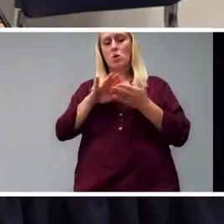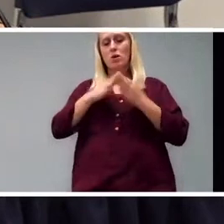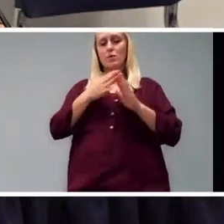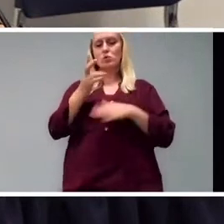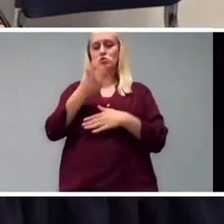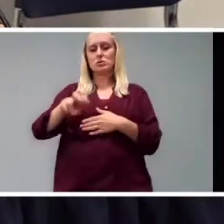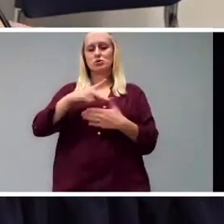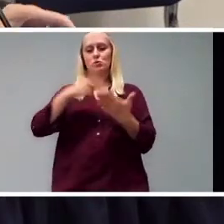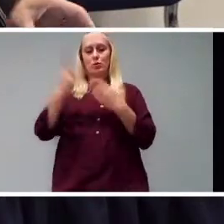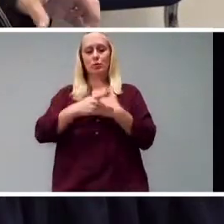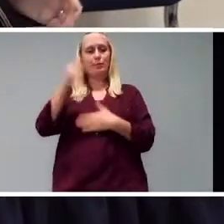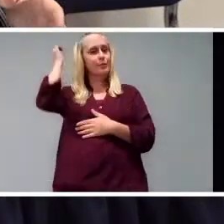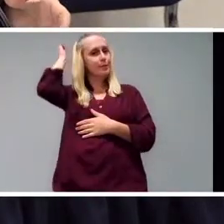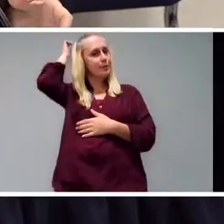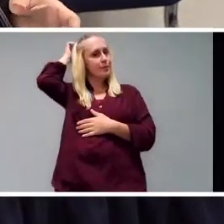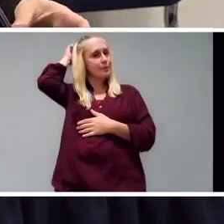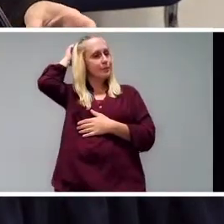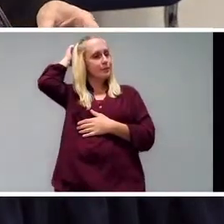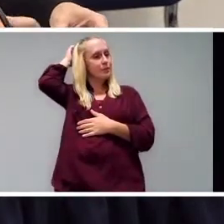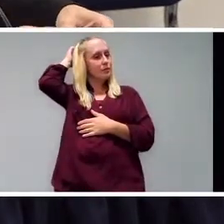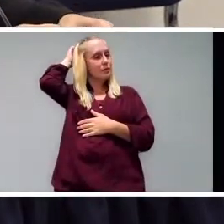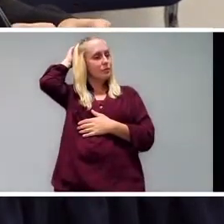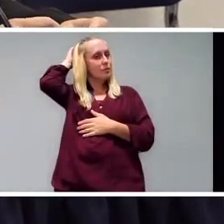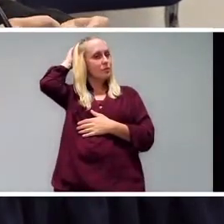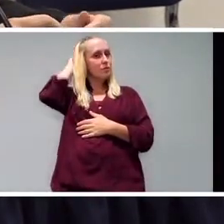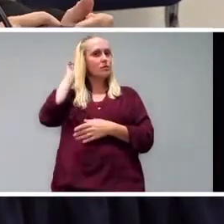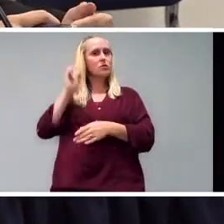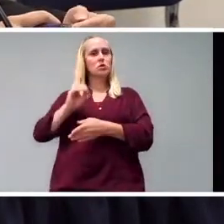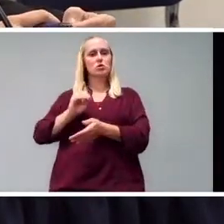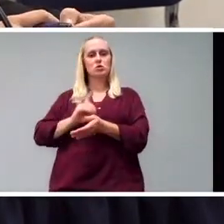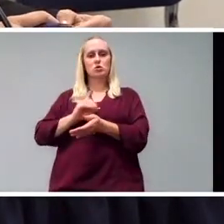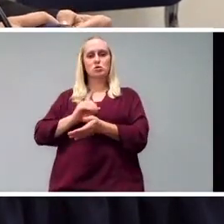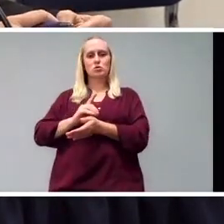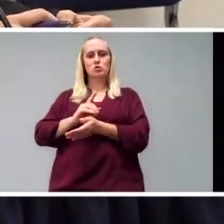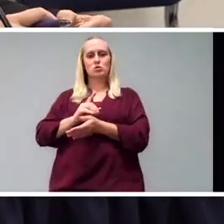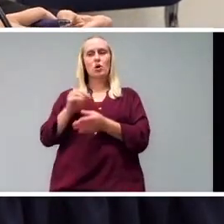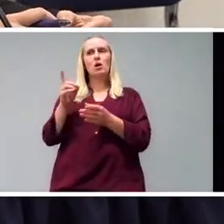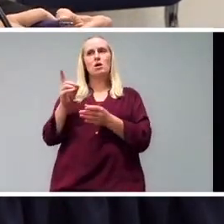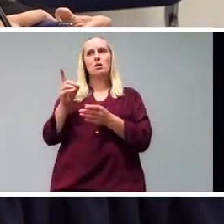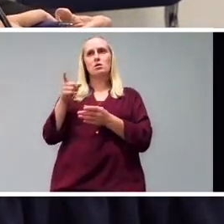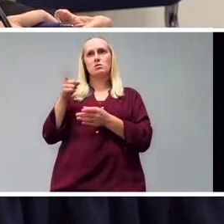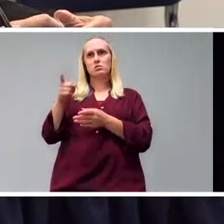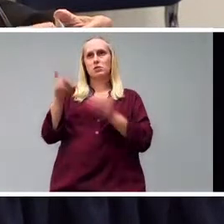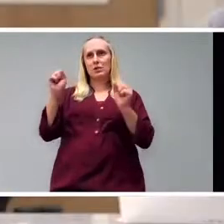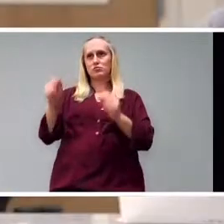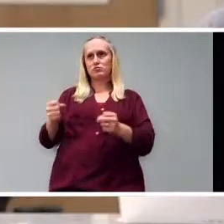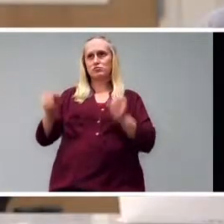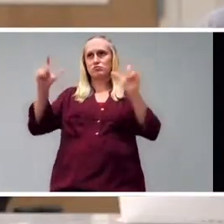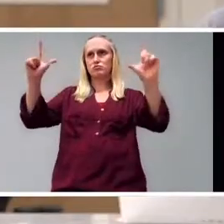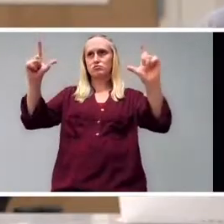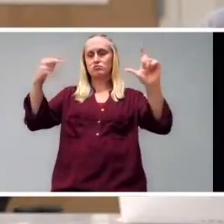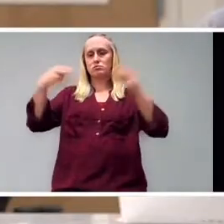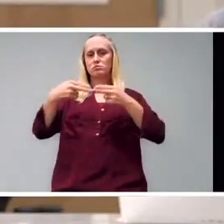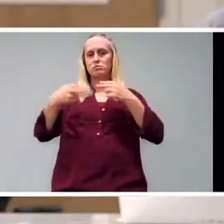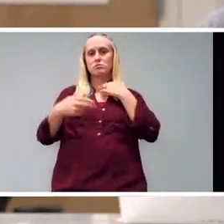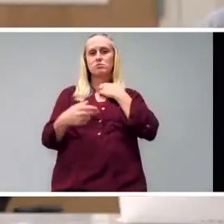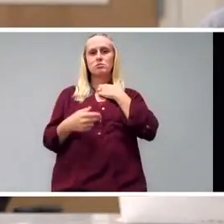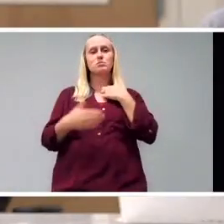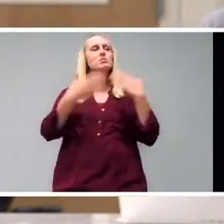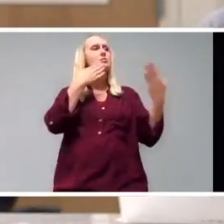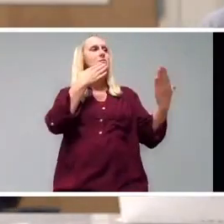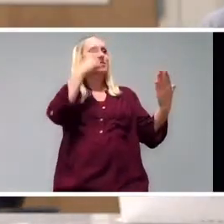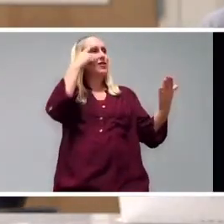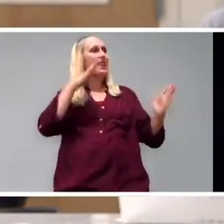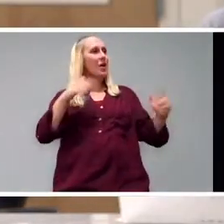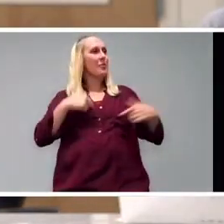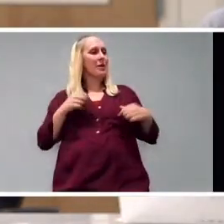And Dr. Udosnatov, you could put up the slides, please. Well, thank you for allowing me the